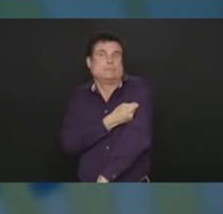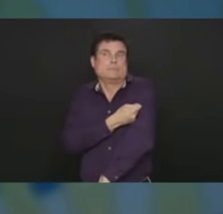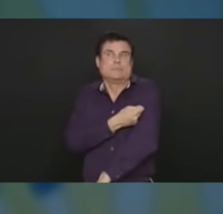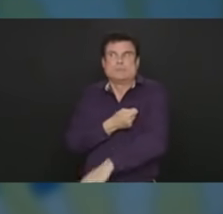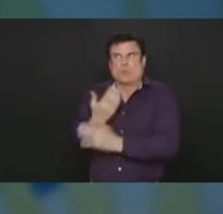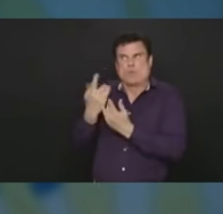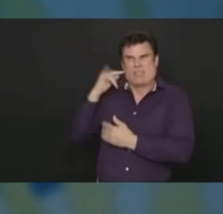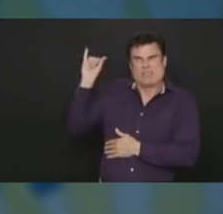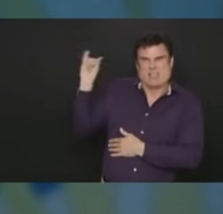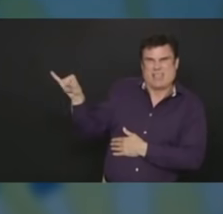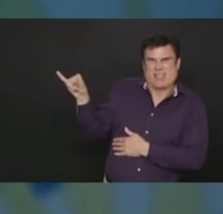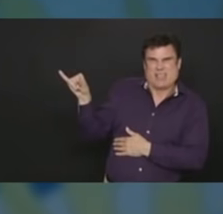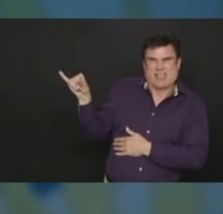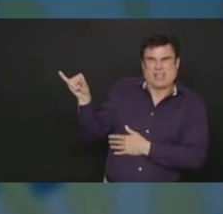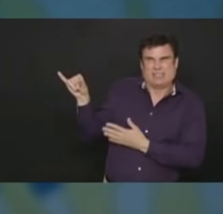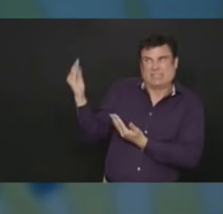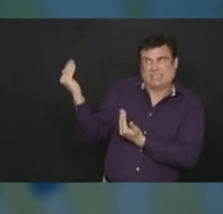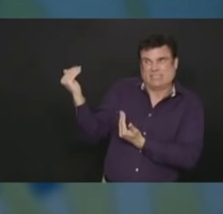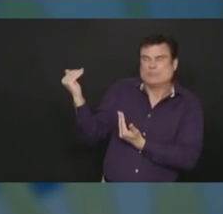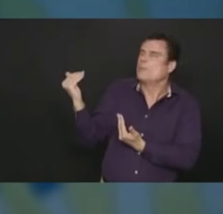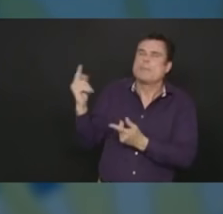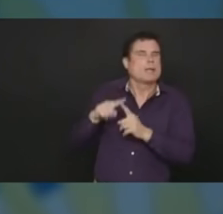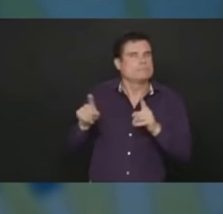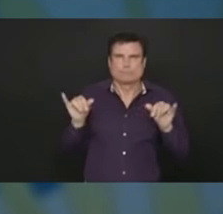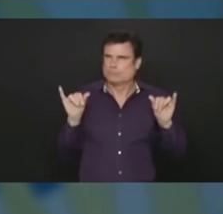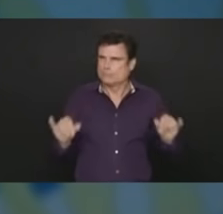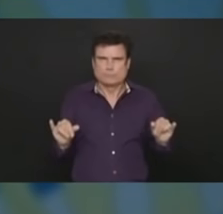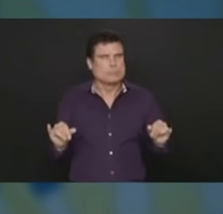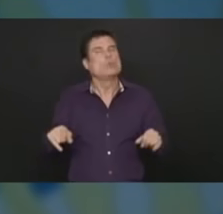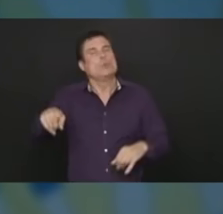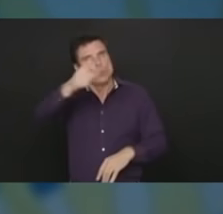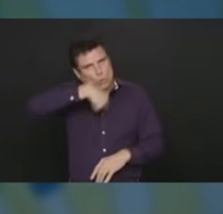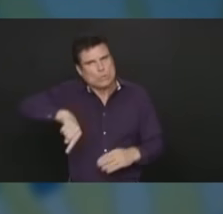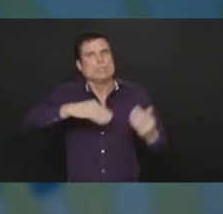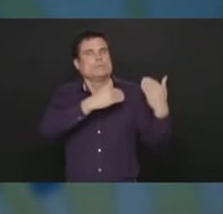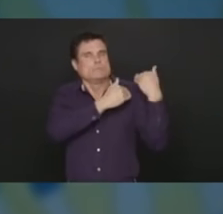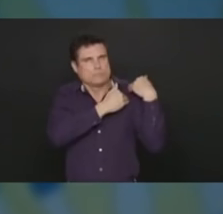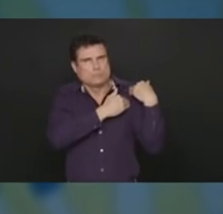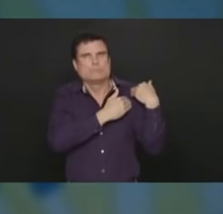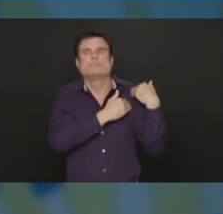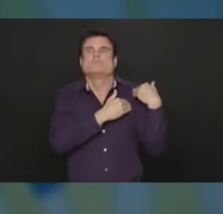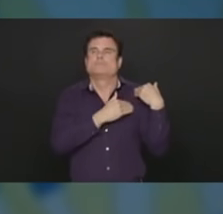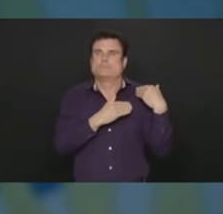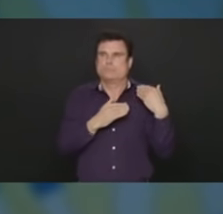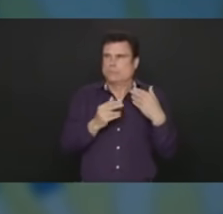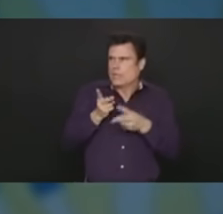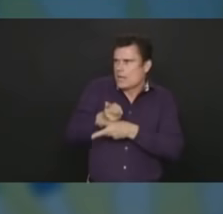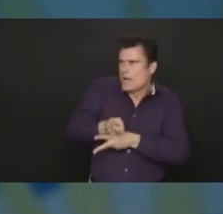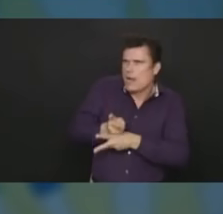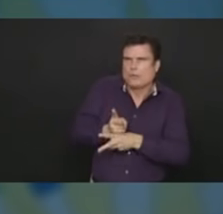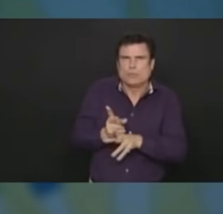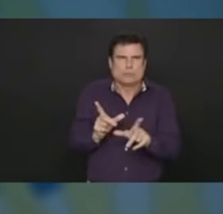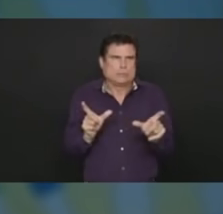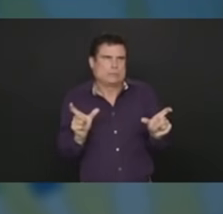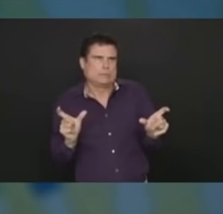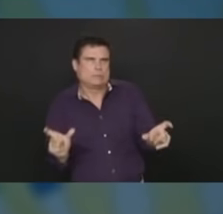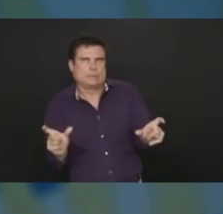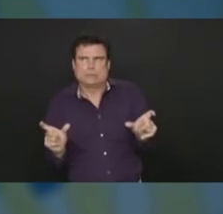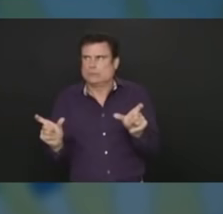goals in the next months is to make sure that we learn how to live with this virus in a safe way that protects